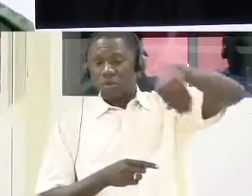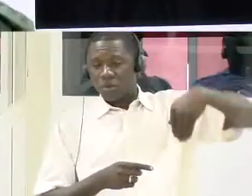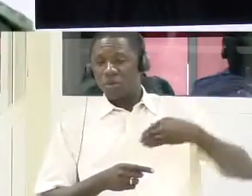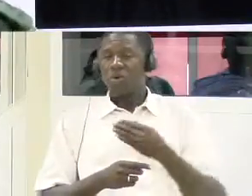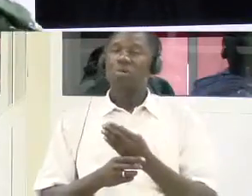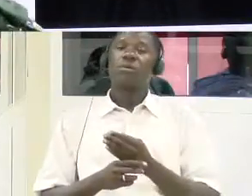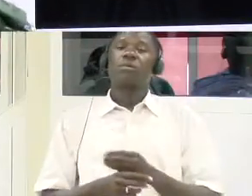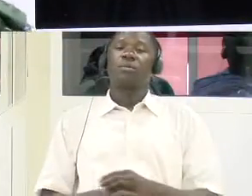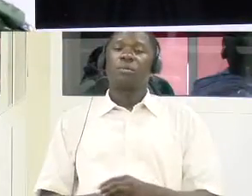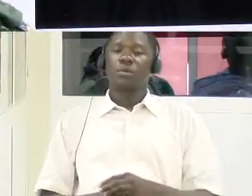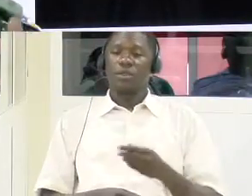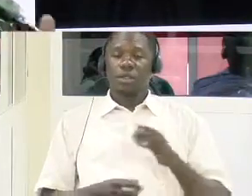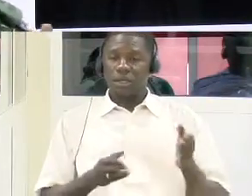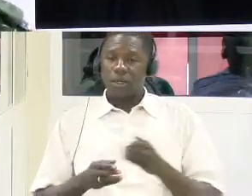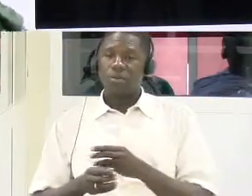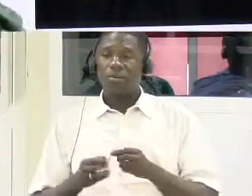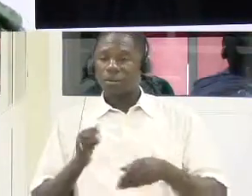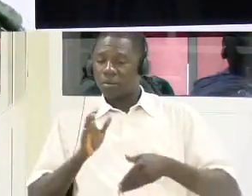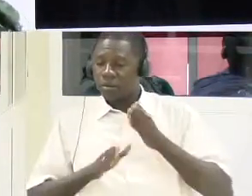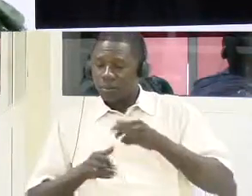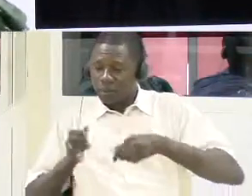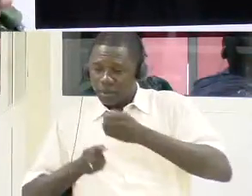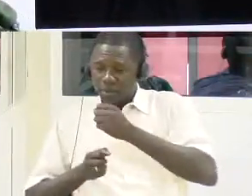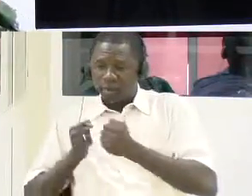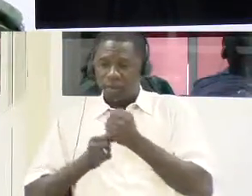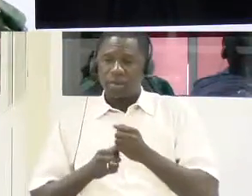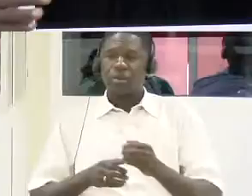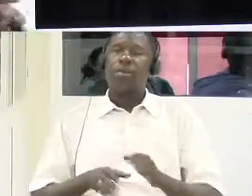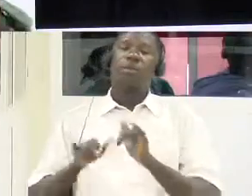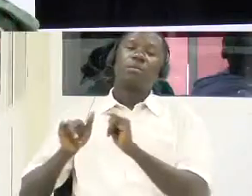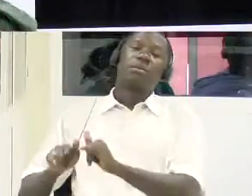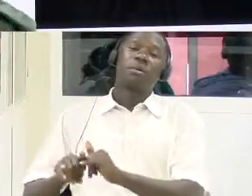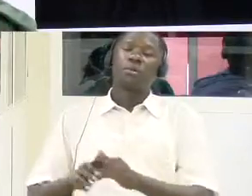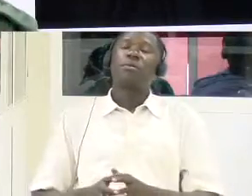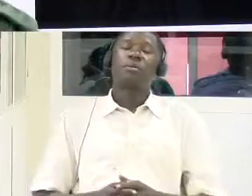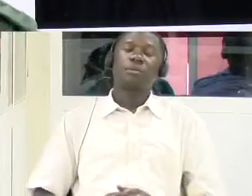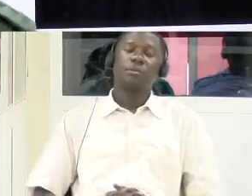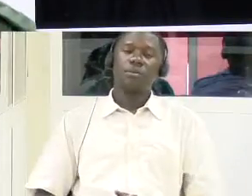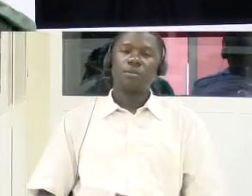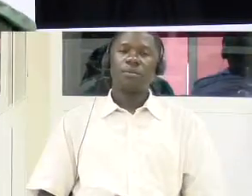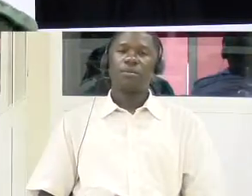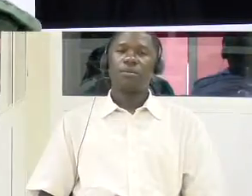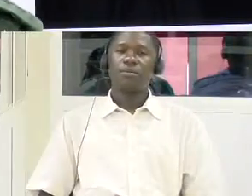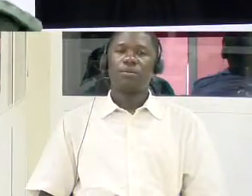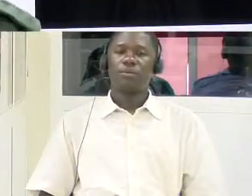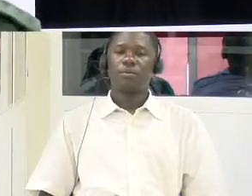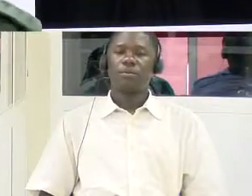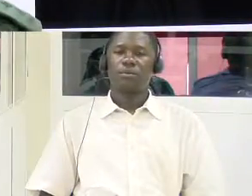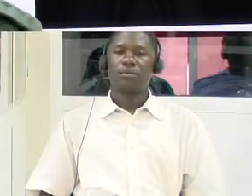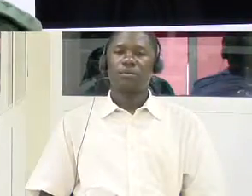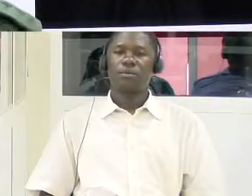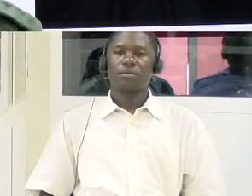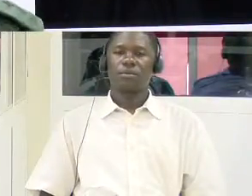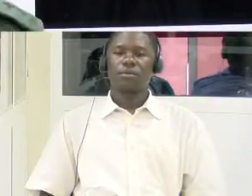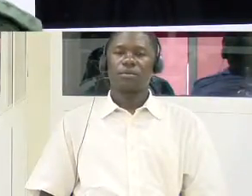Then he came until he passed me. He passed the Africell tabla on the opposite side. He also branched there. So I came down from